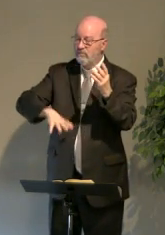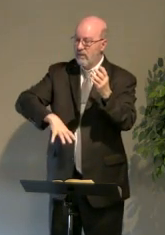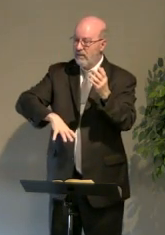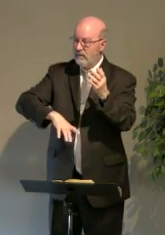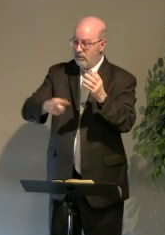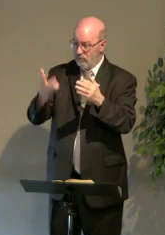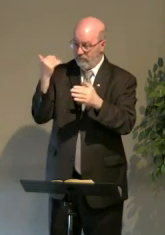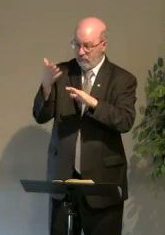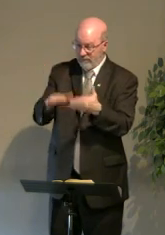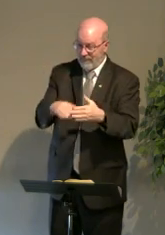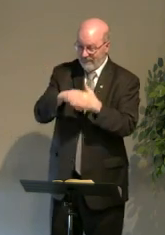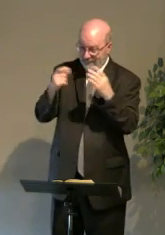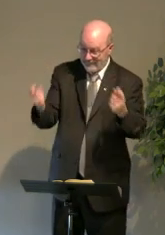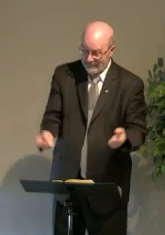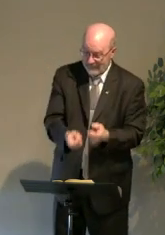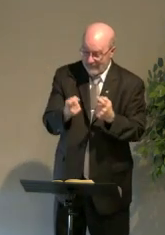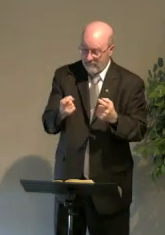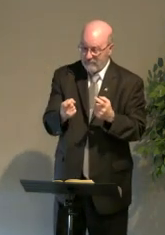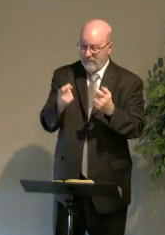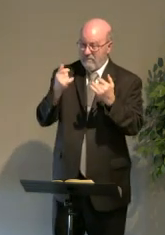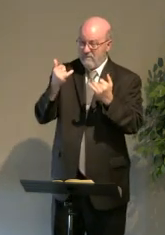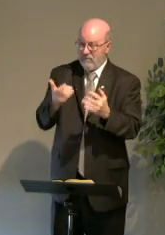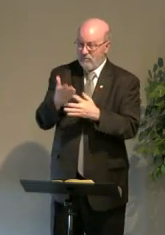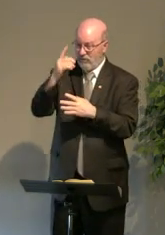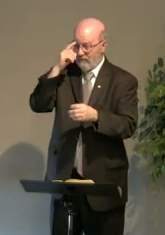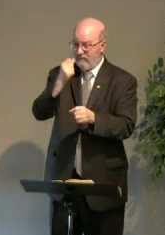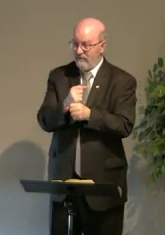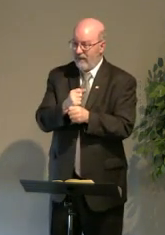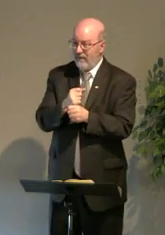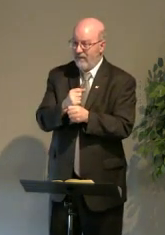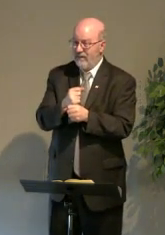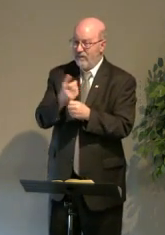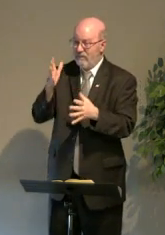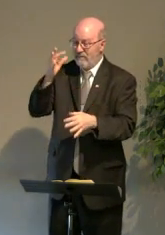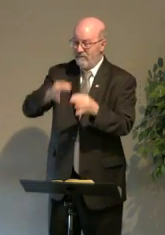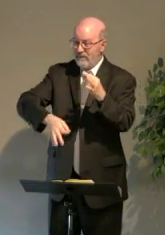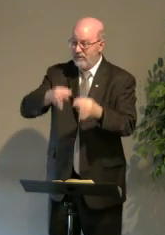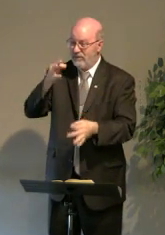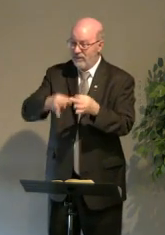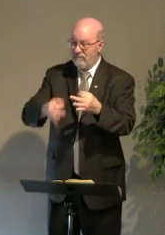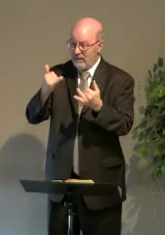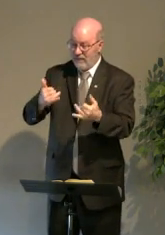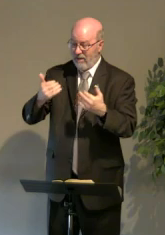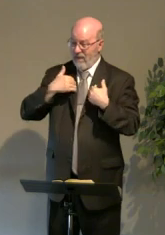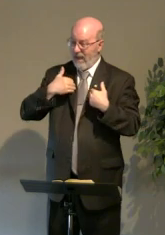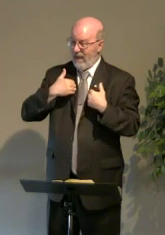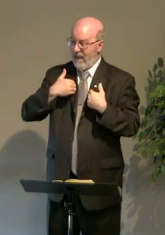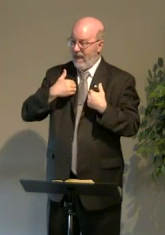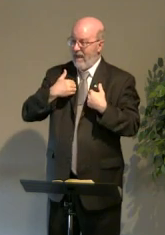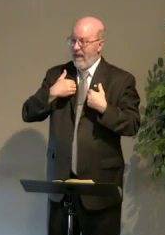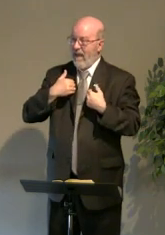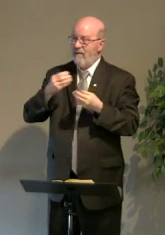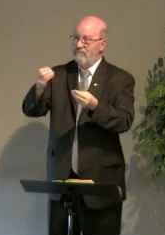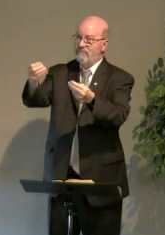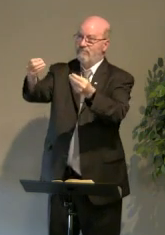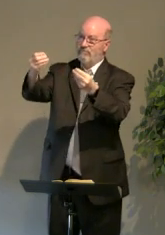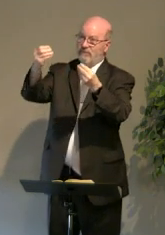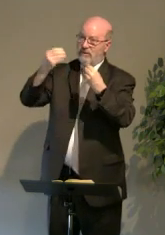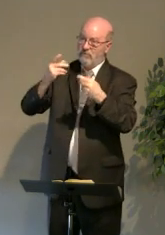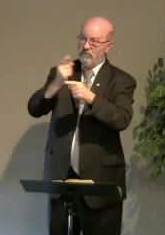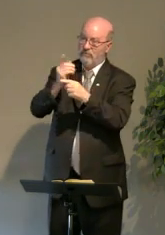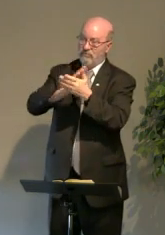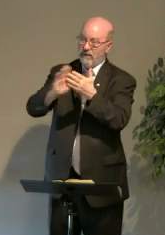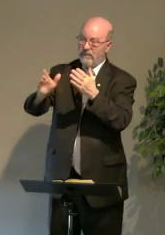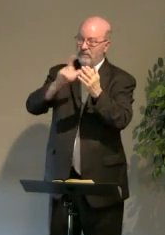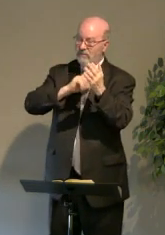you were dead in your trespasses and sin, but through your faith, you have been justified. And you now have the imputed righteousness of